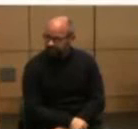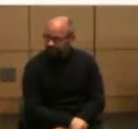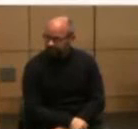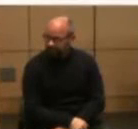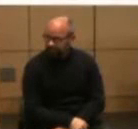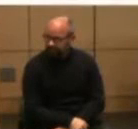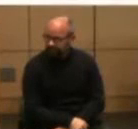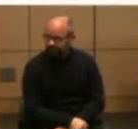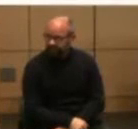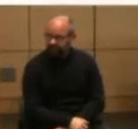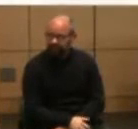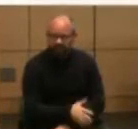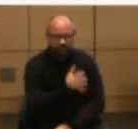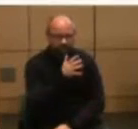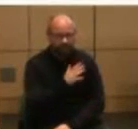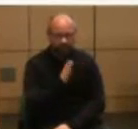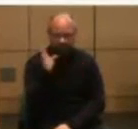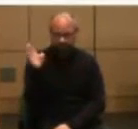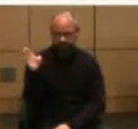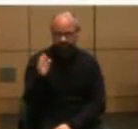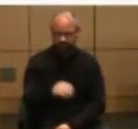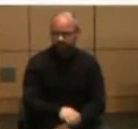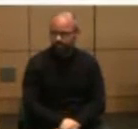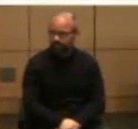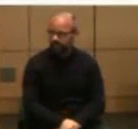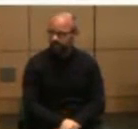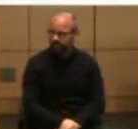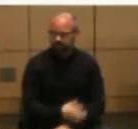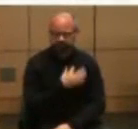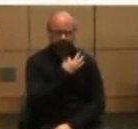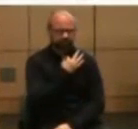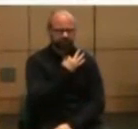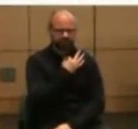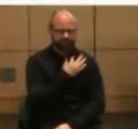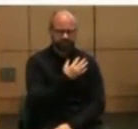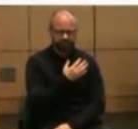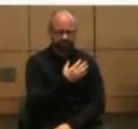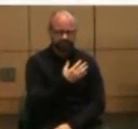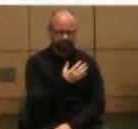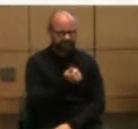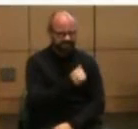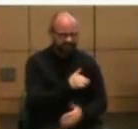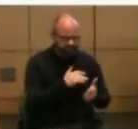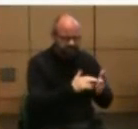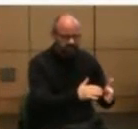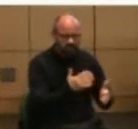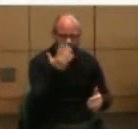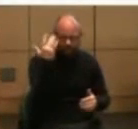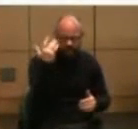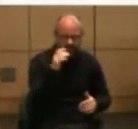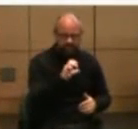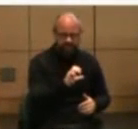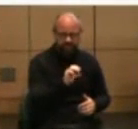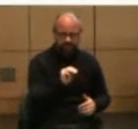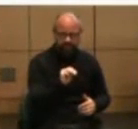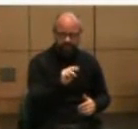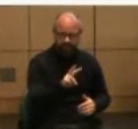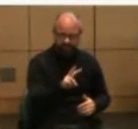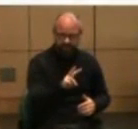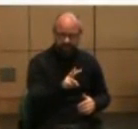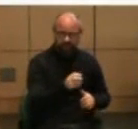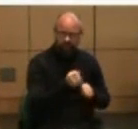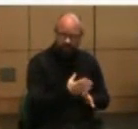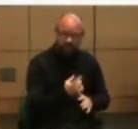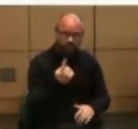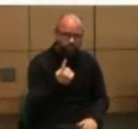Do you know if there have been any studies or have any thoughts as to why sometimes CMV manifests as a unilateral hearing loss